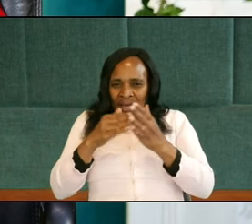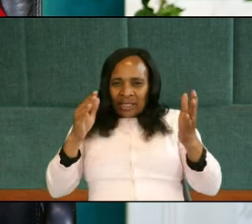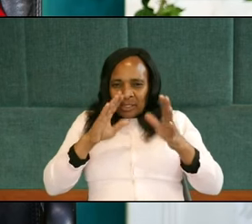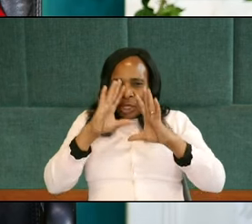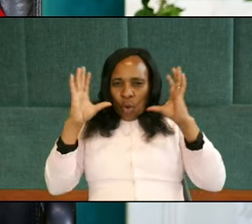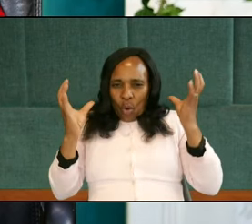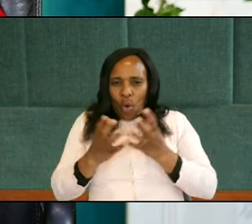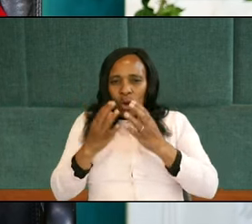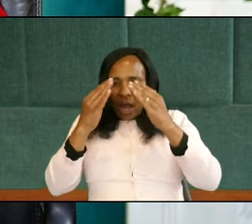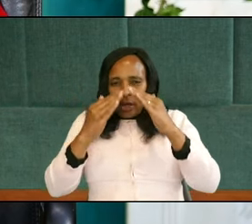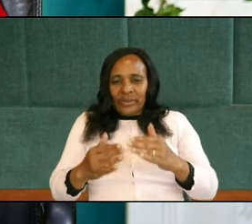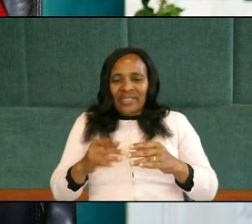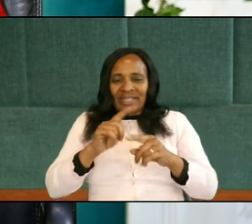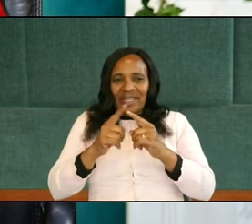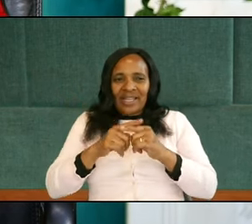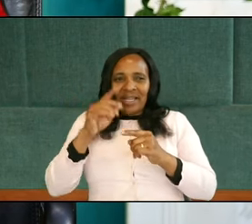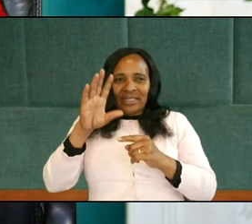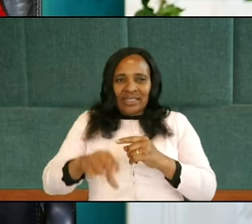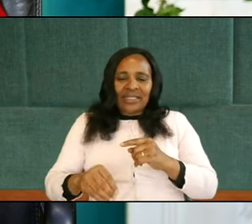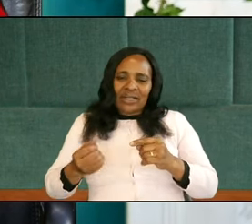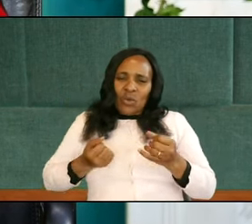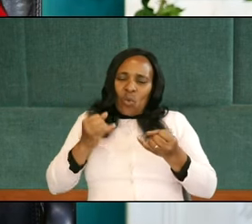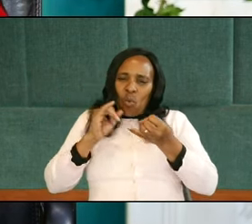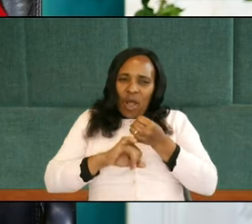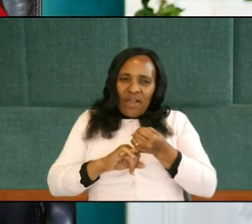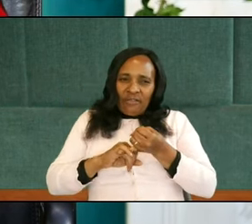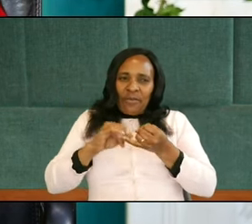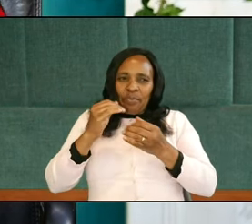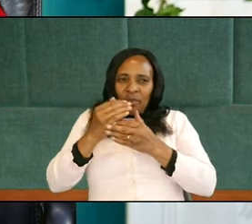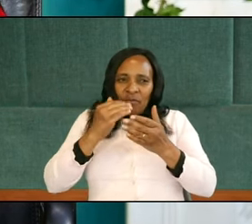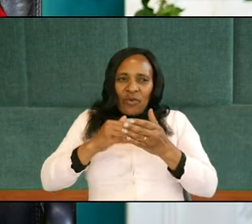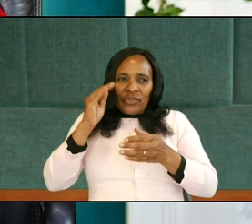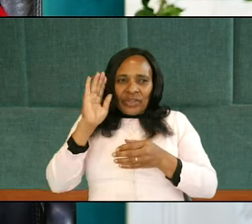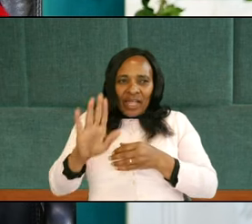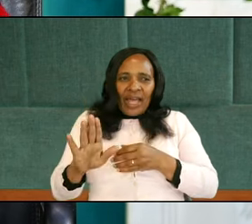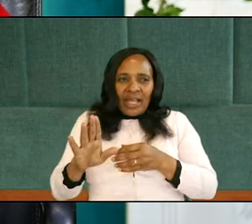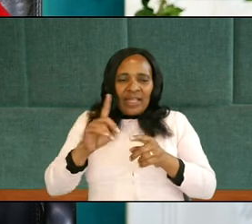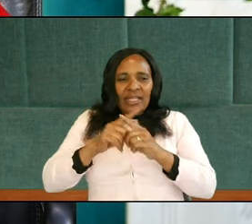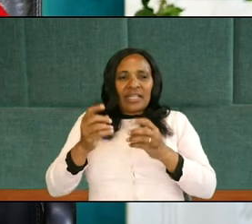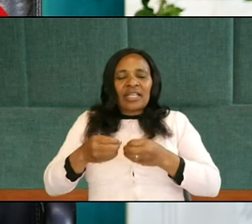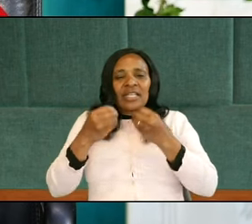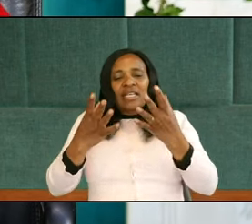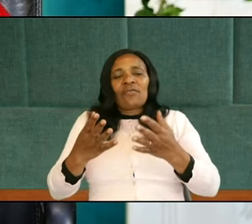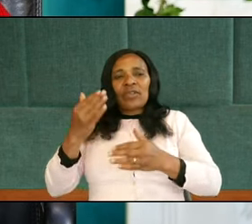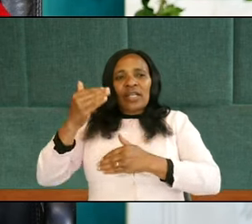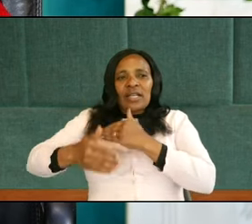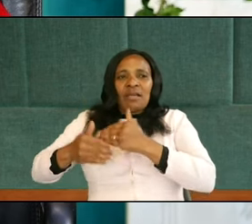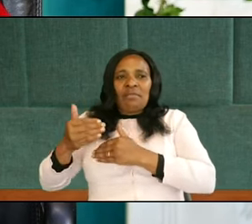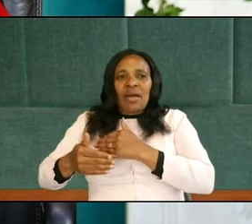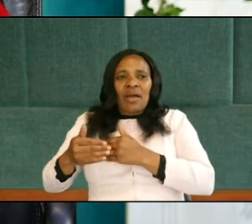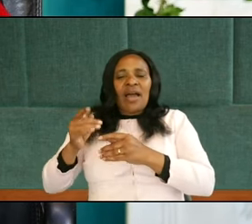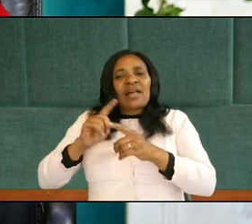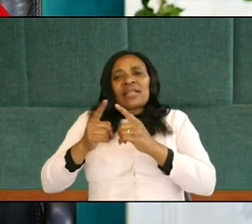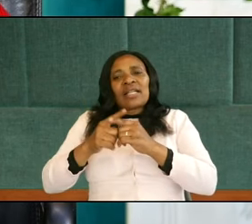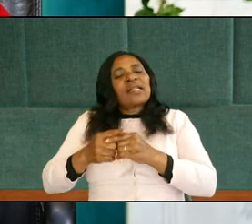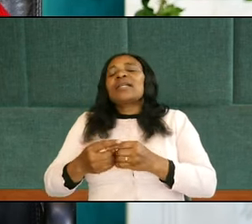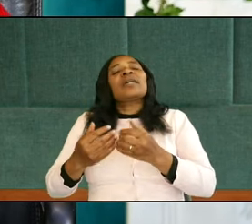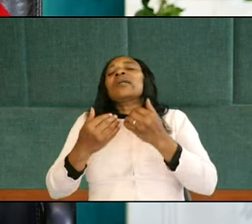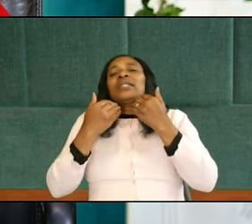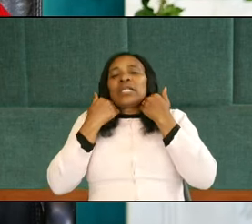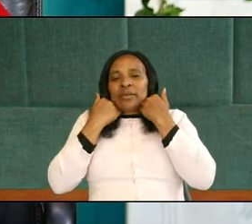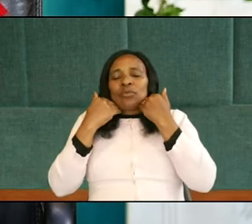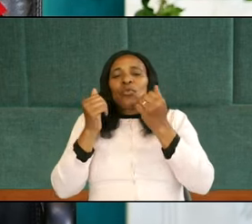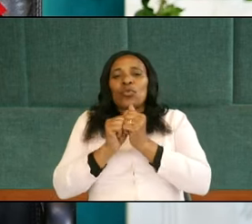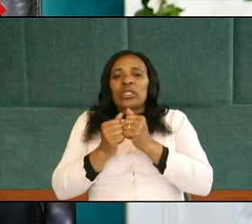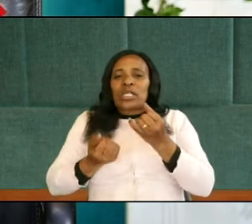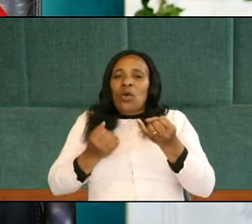house. And I will take thy wives before thine eyes and give them unto thy neighbor. And he shall lie with thy wives in